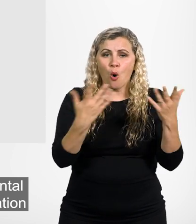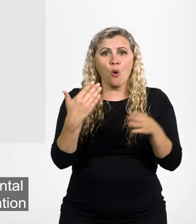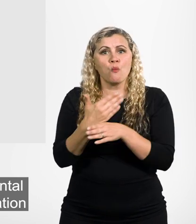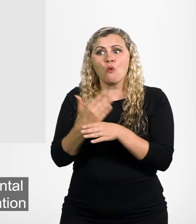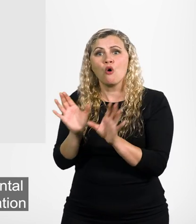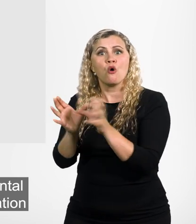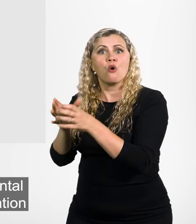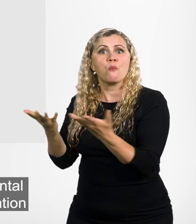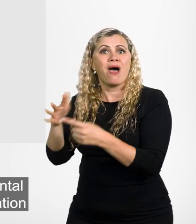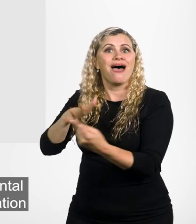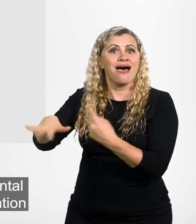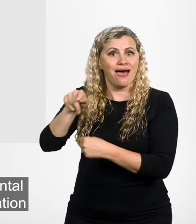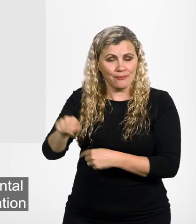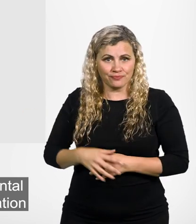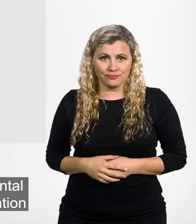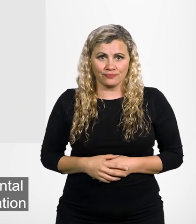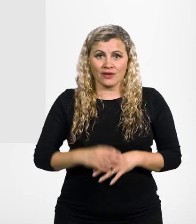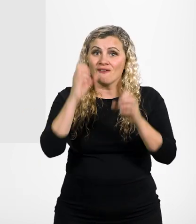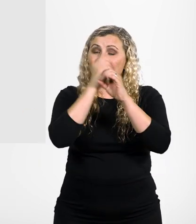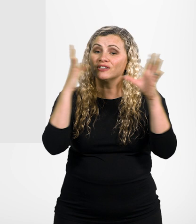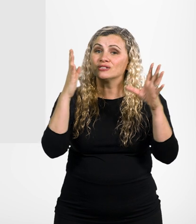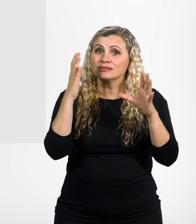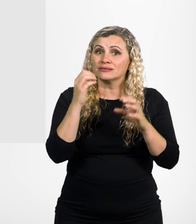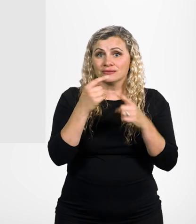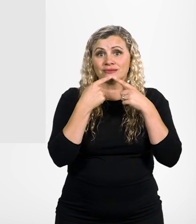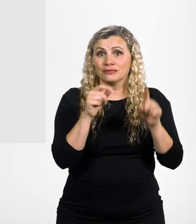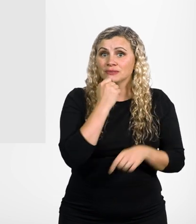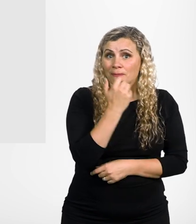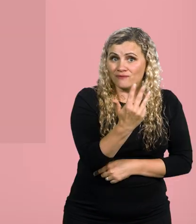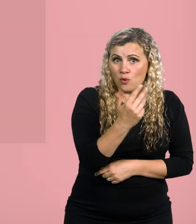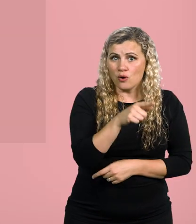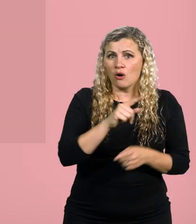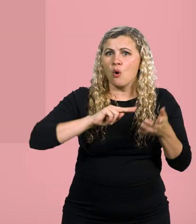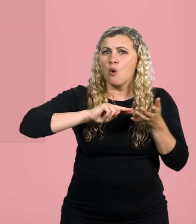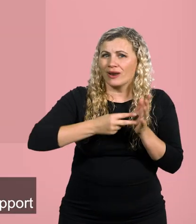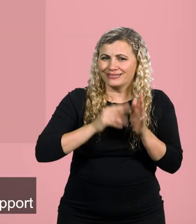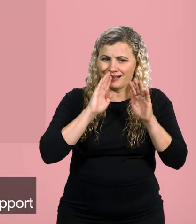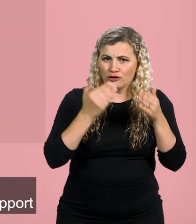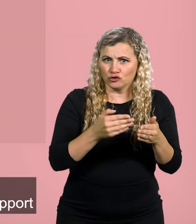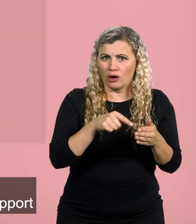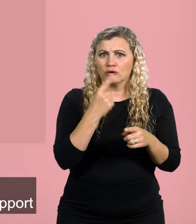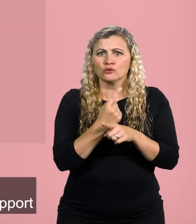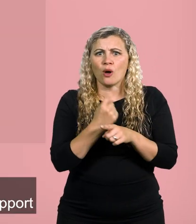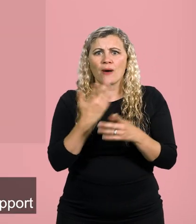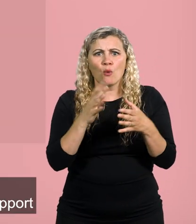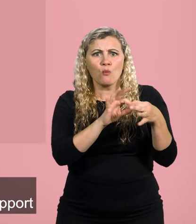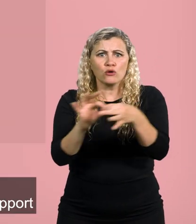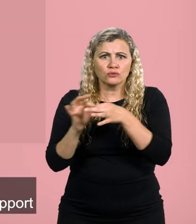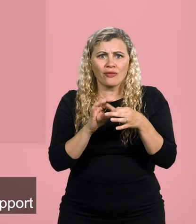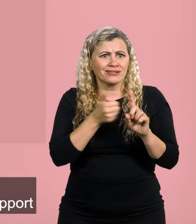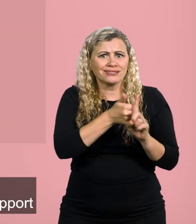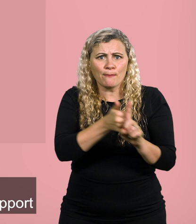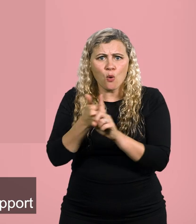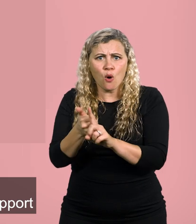for instance in further education and workplaces vision statement 4